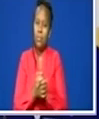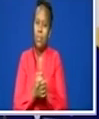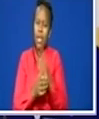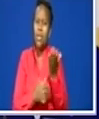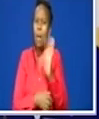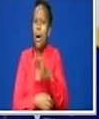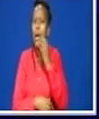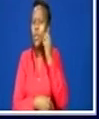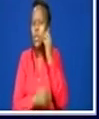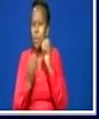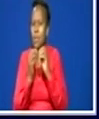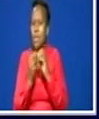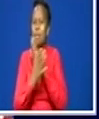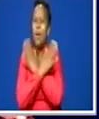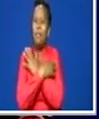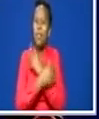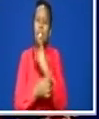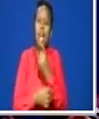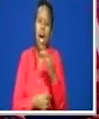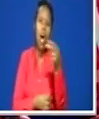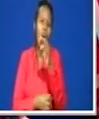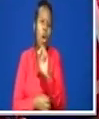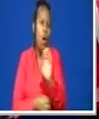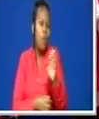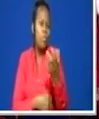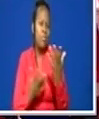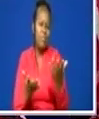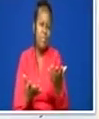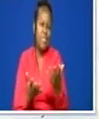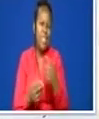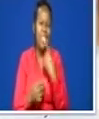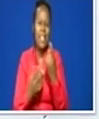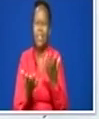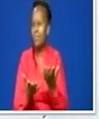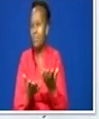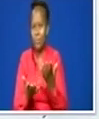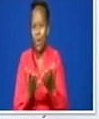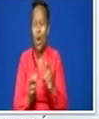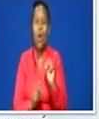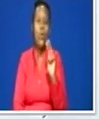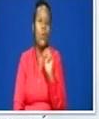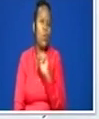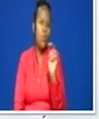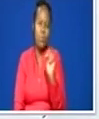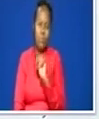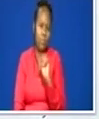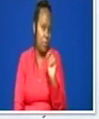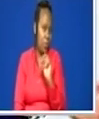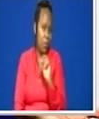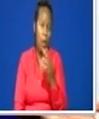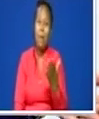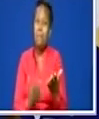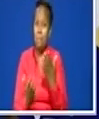at home when I meet my friends, he'll say, hey homie, yo, what's up? Well, so homeotherm. Well, not really.